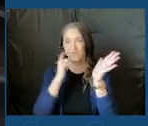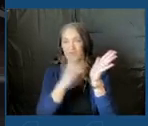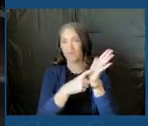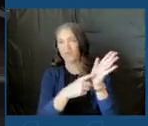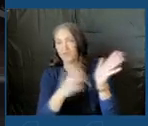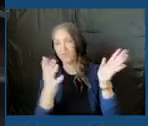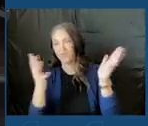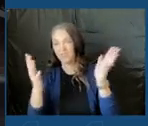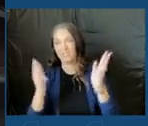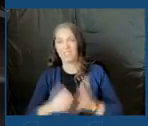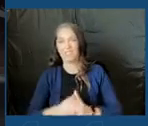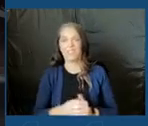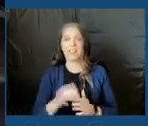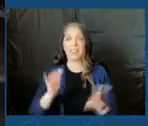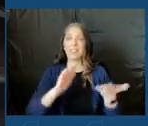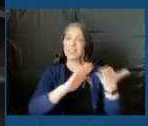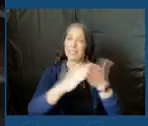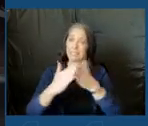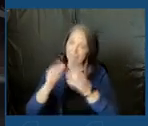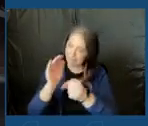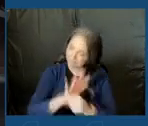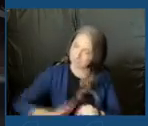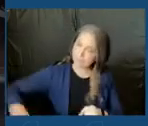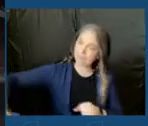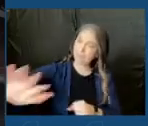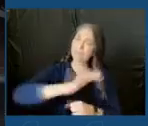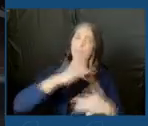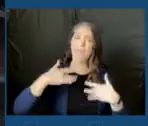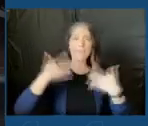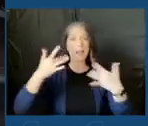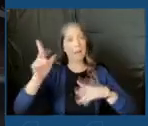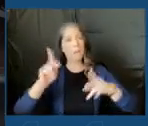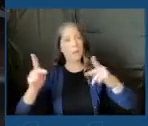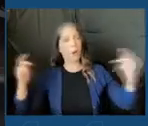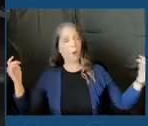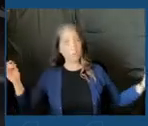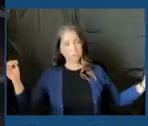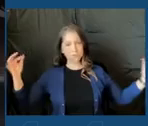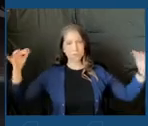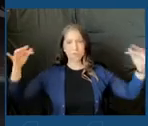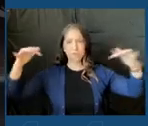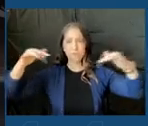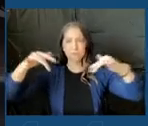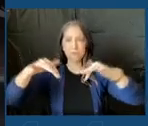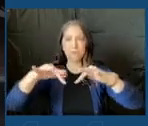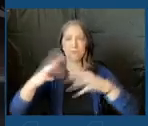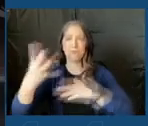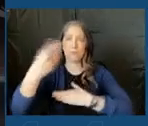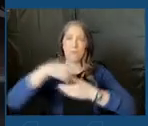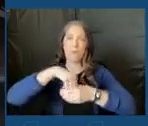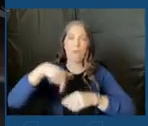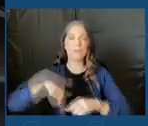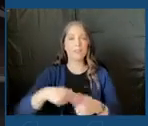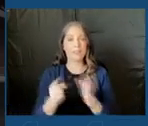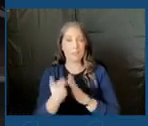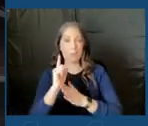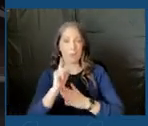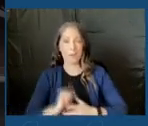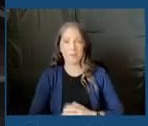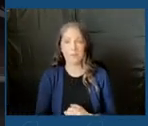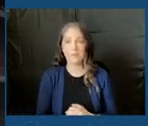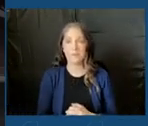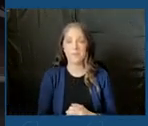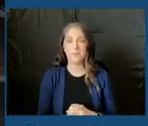It's a citywide event. People came from all over town to be a part of this moment. And so when we talk